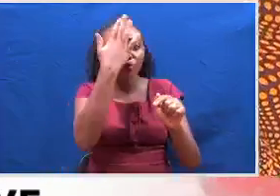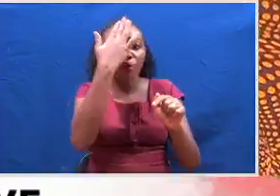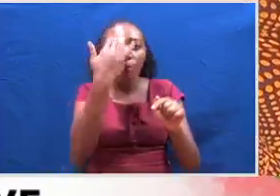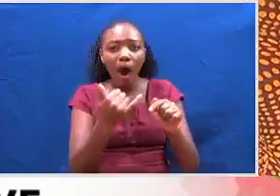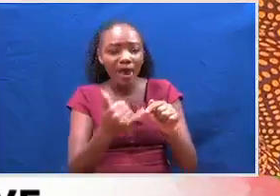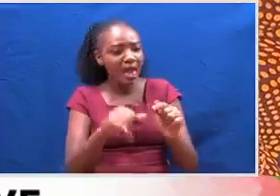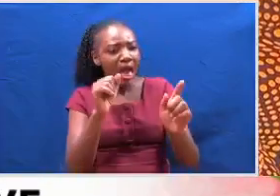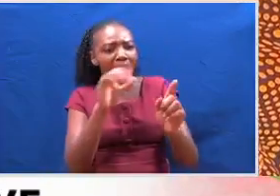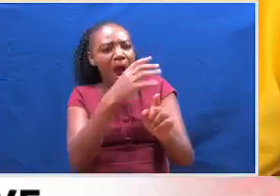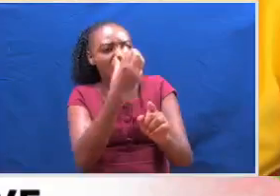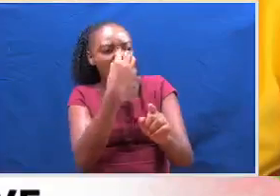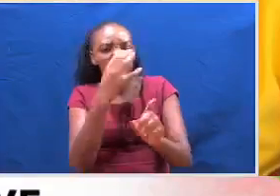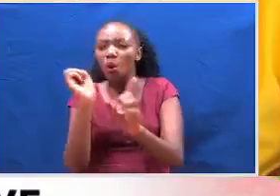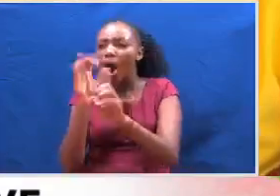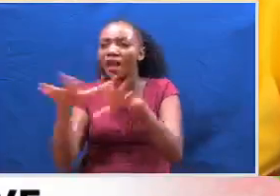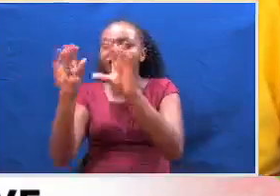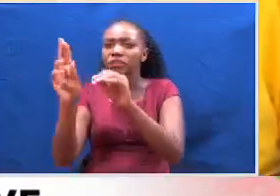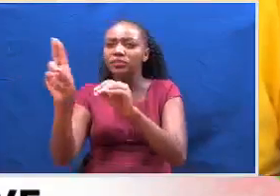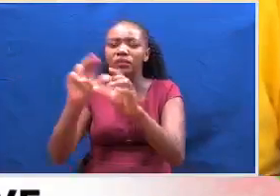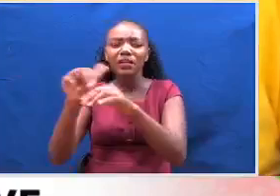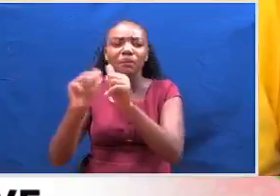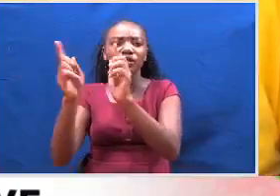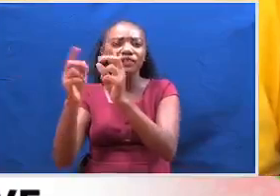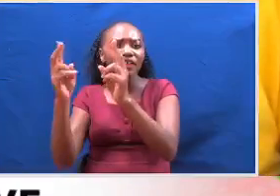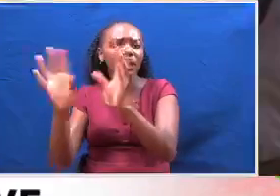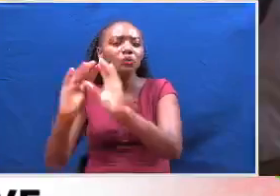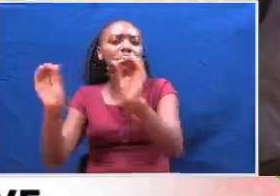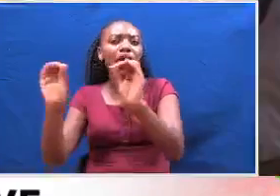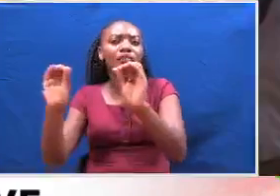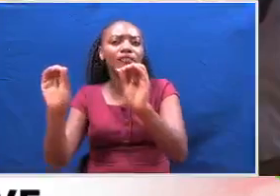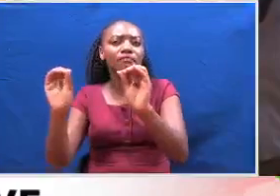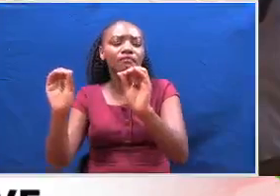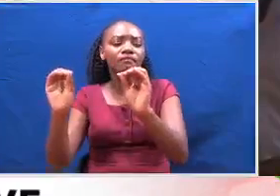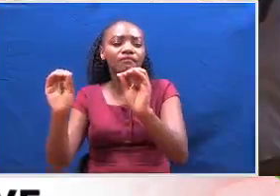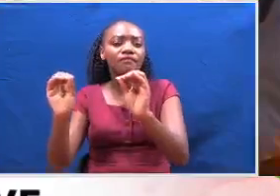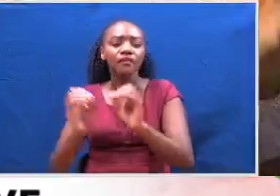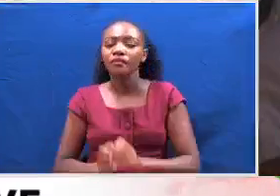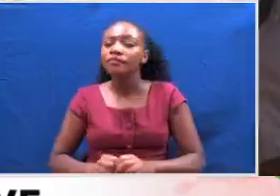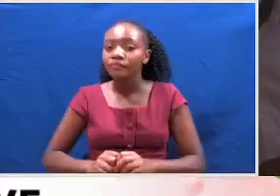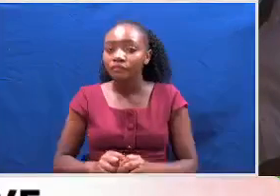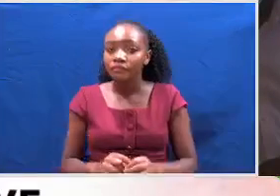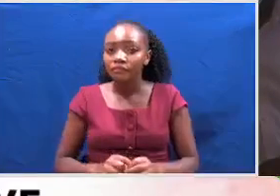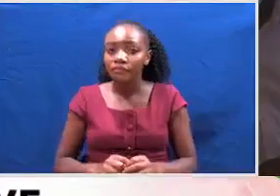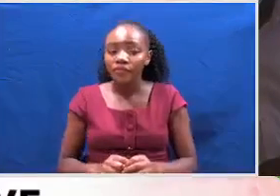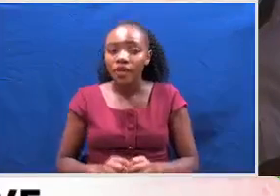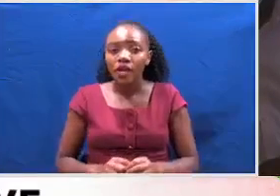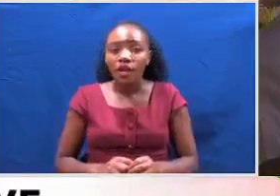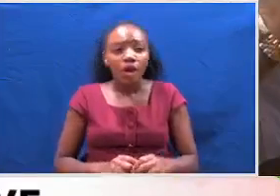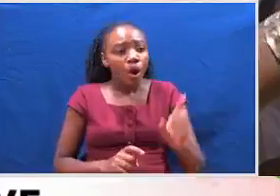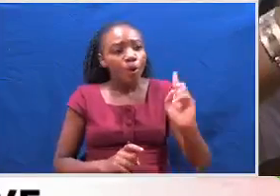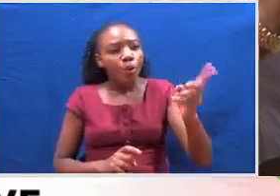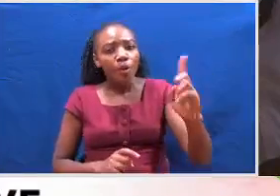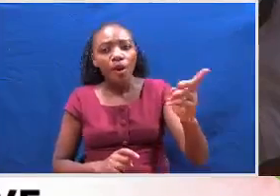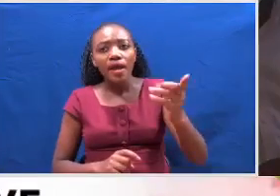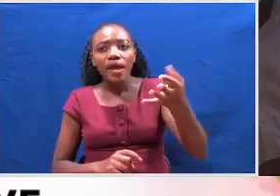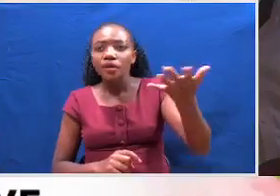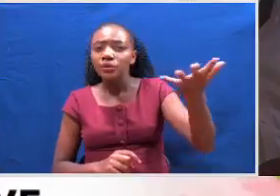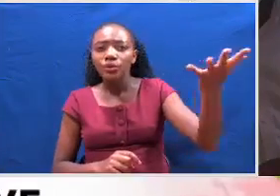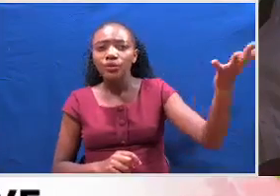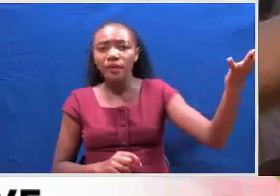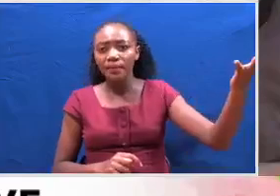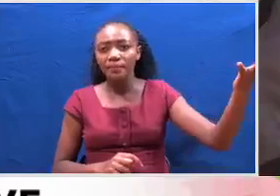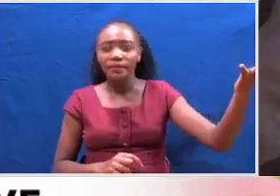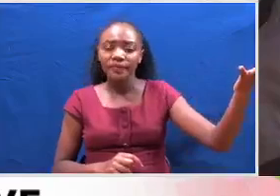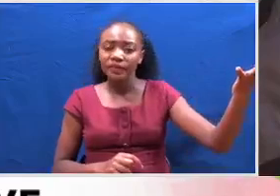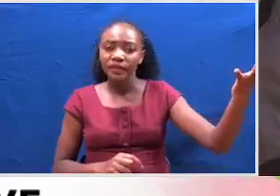cancel President Kenyatta on several issues as his deputy. Wewe ndio juu kuli mbaya unasema kama mambo imeenda